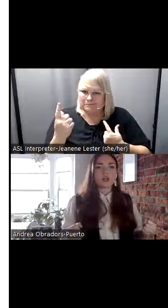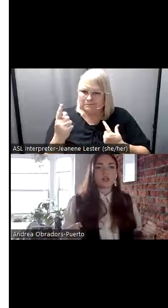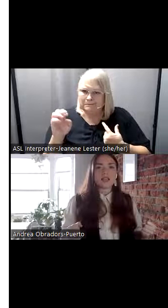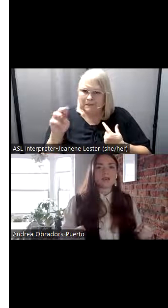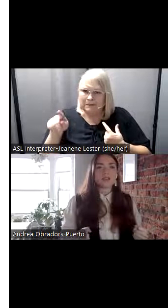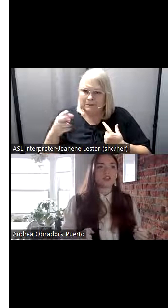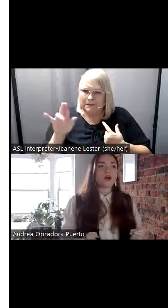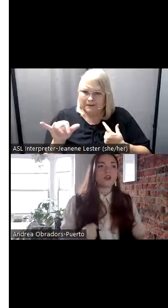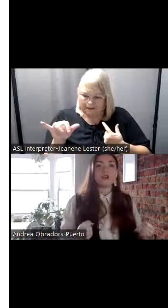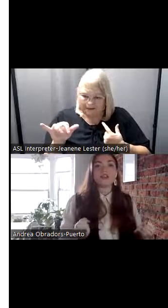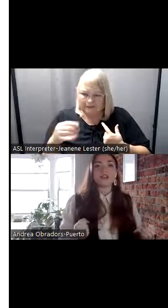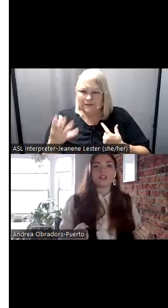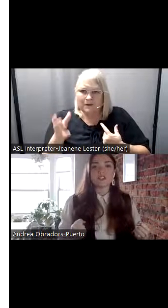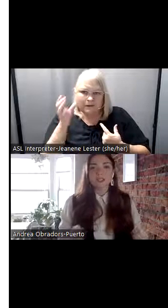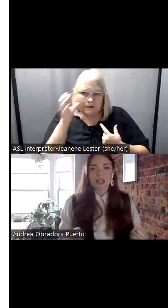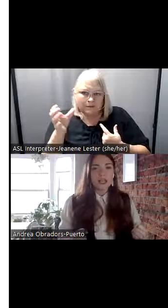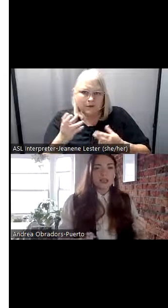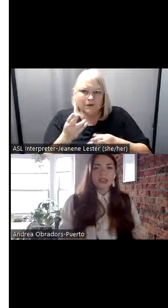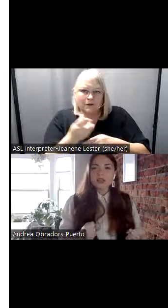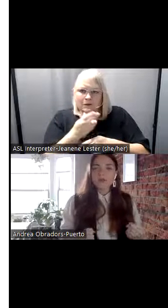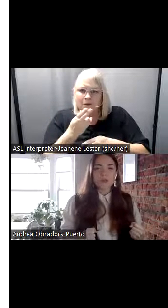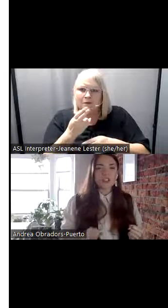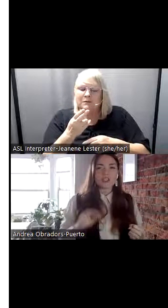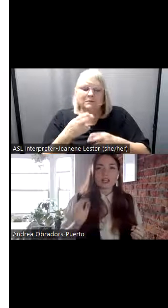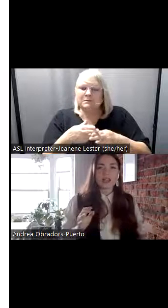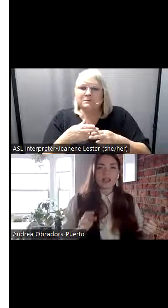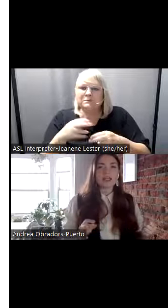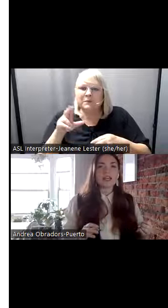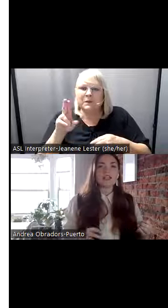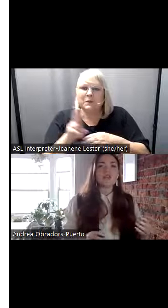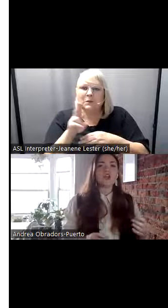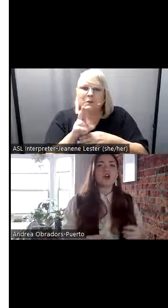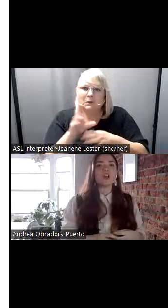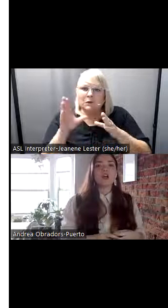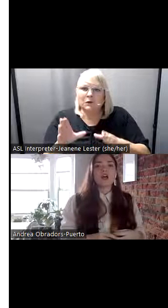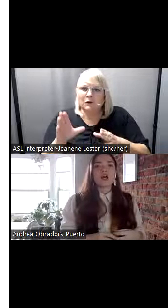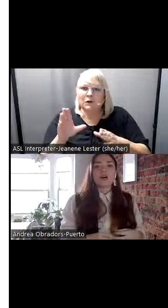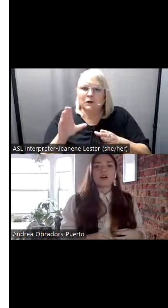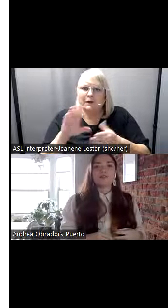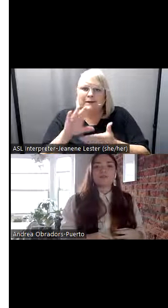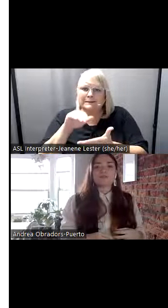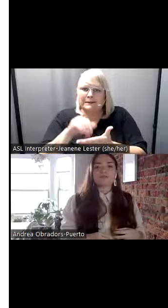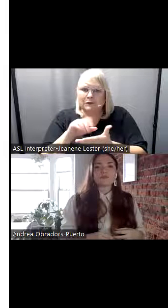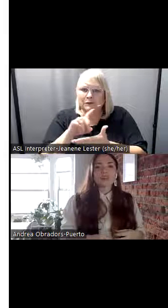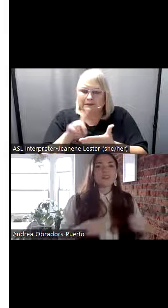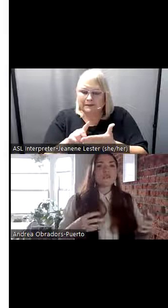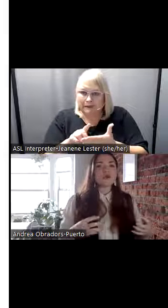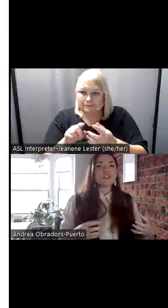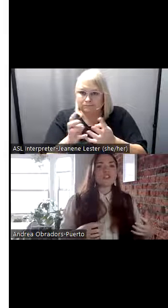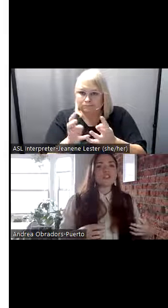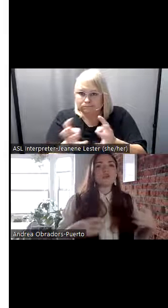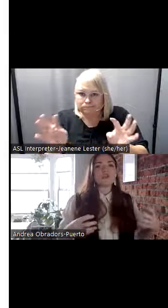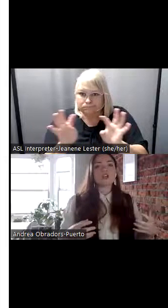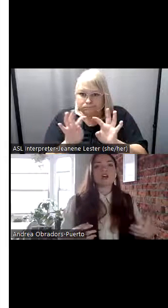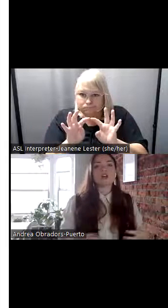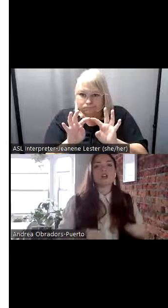you a concept that is called user-centered design. This concept emerged in the late 80s, and it's focused on this